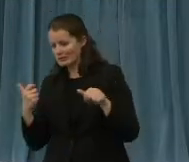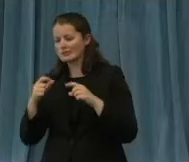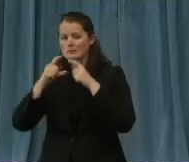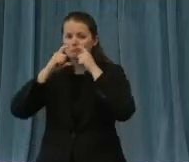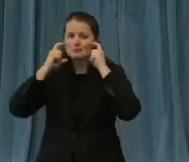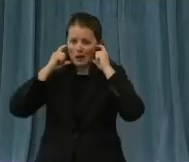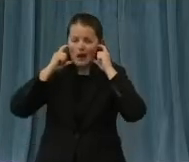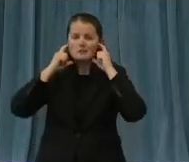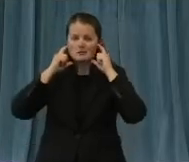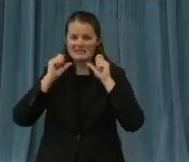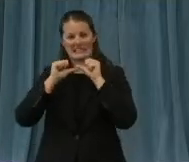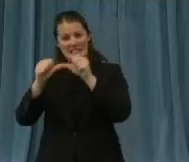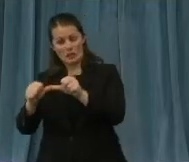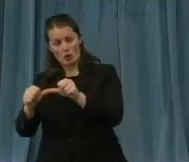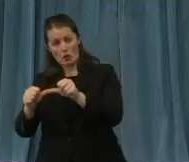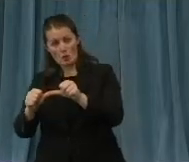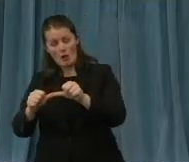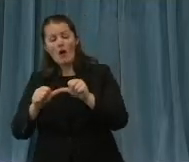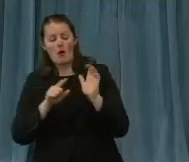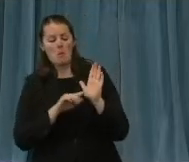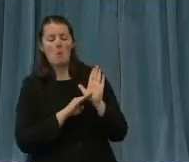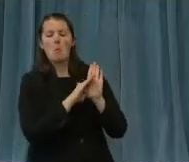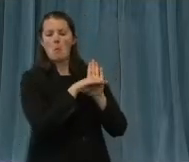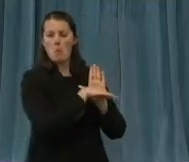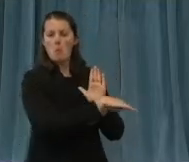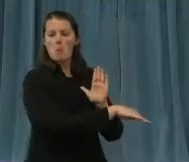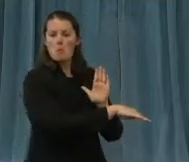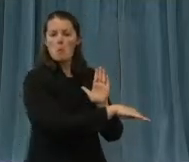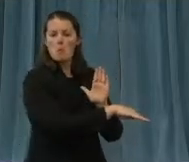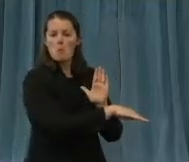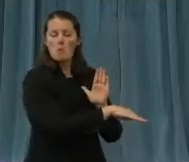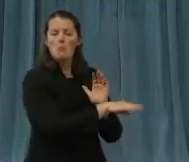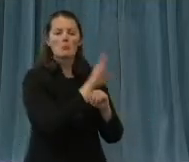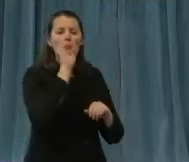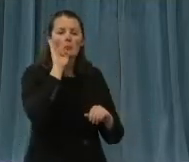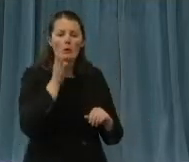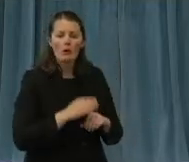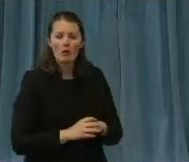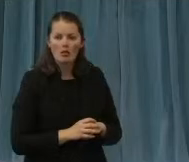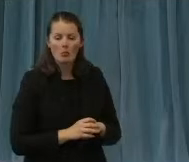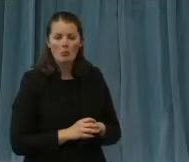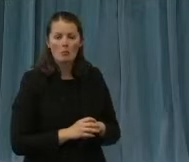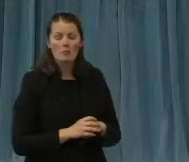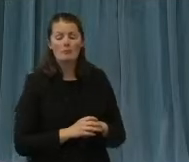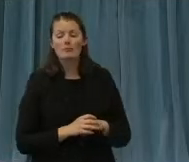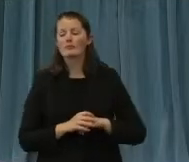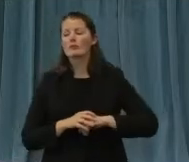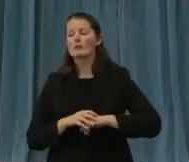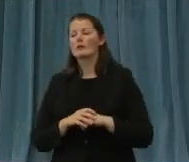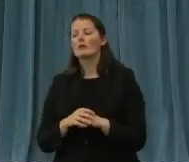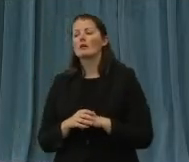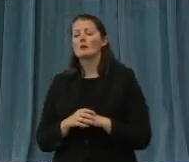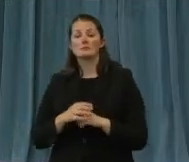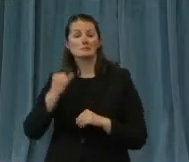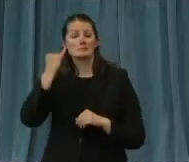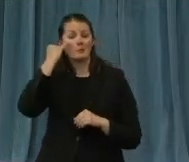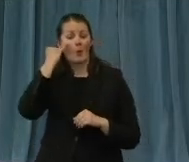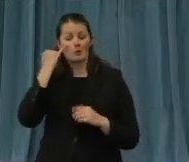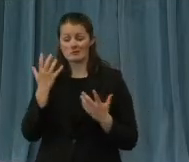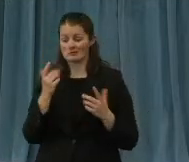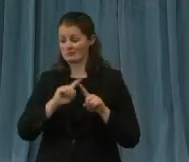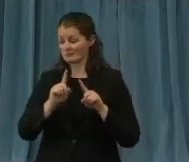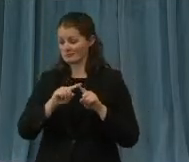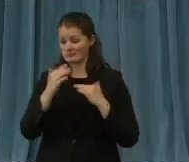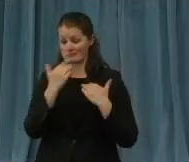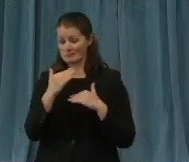adjust when we started seeing the effect of social distancing take place. We would expect that to move in the opposite direction. So if